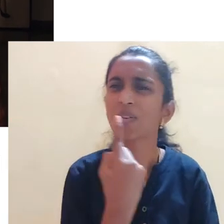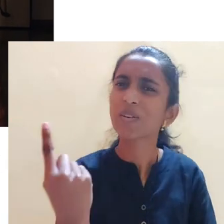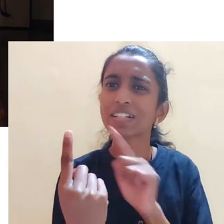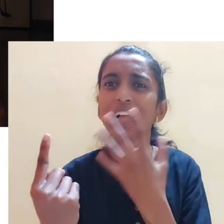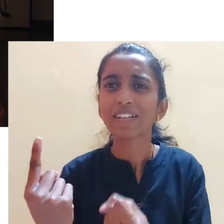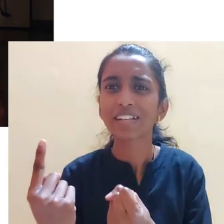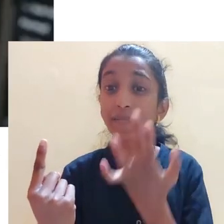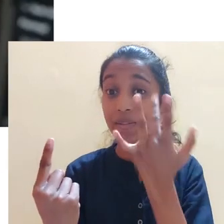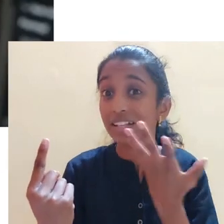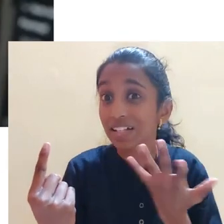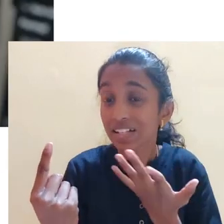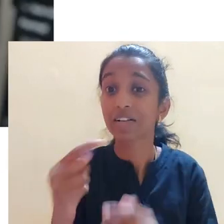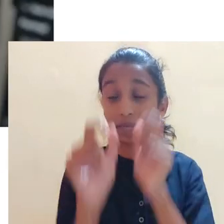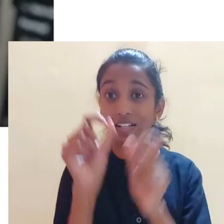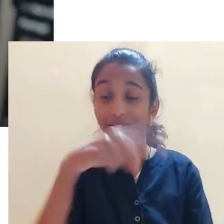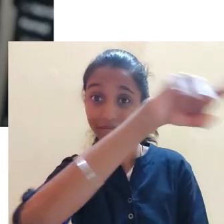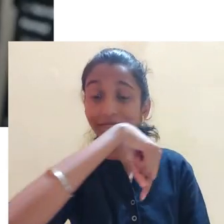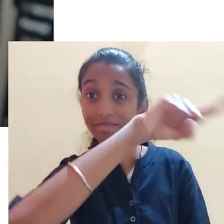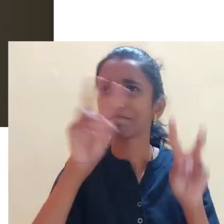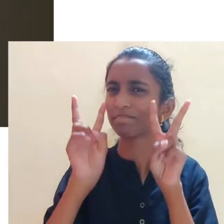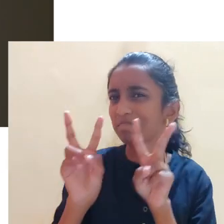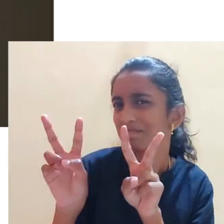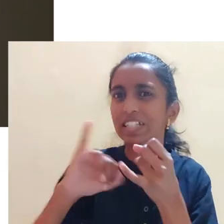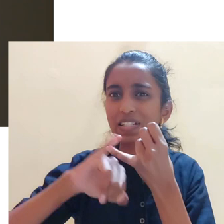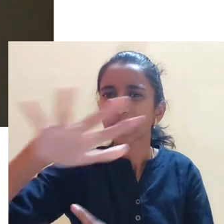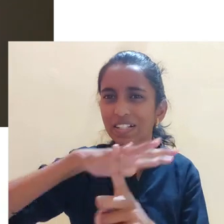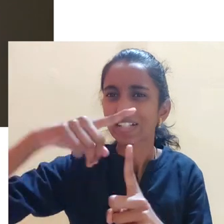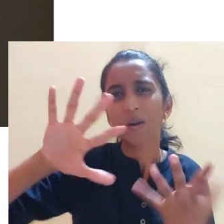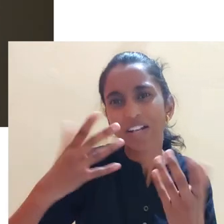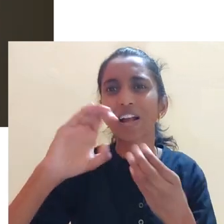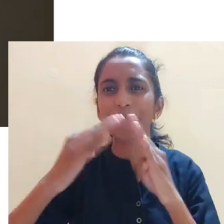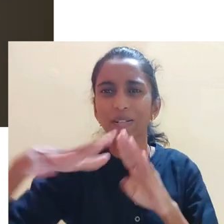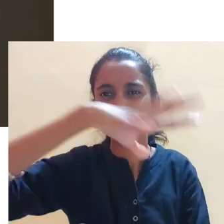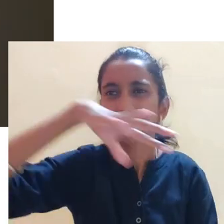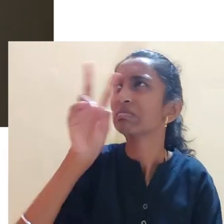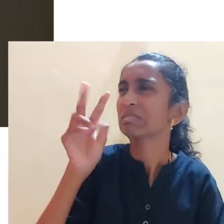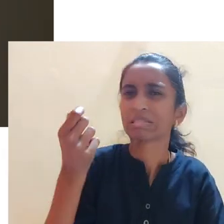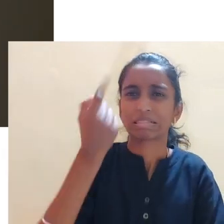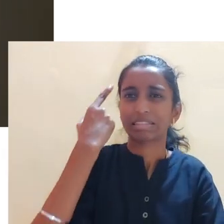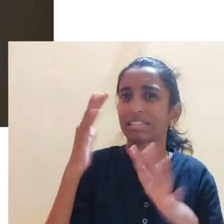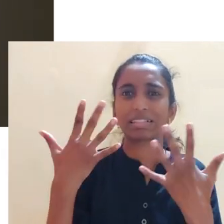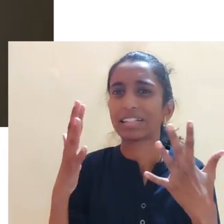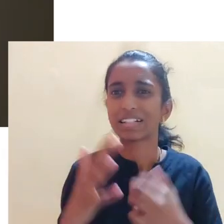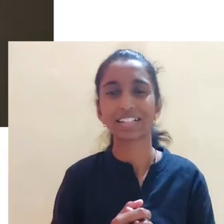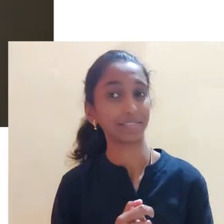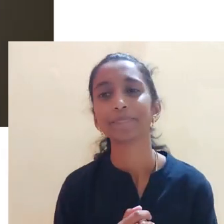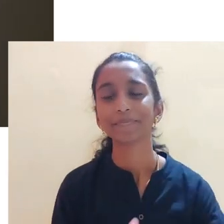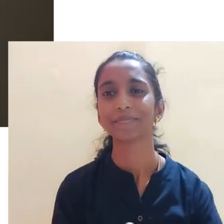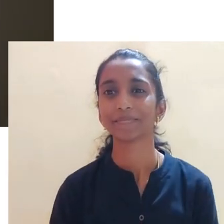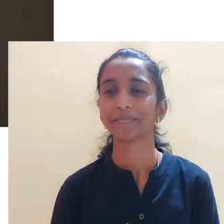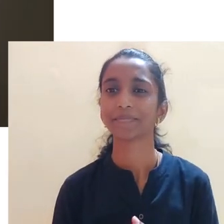this point of time. It's with the notion that somehow the community or the society don't understand